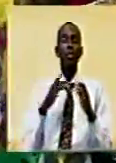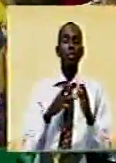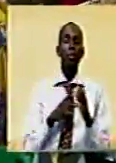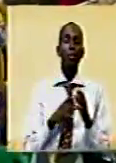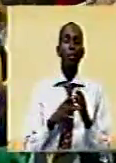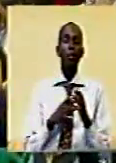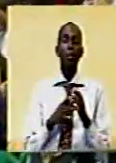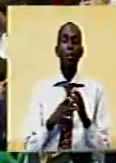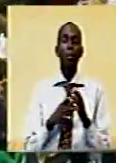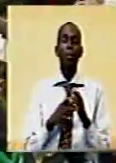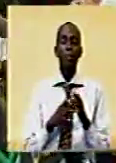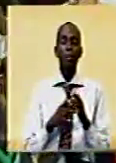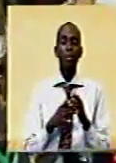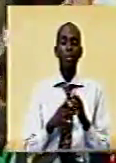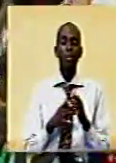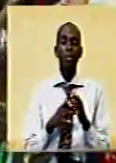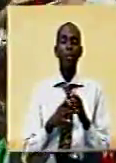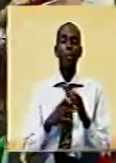Jesus.